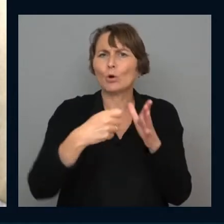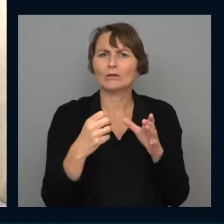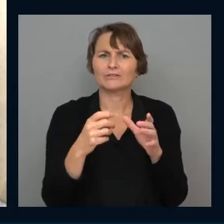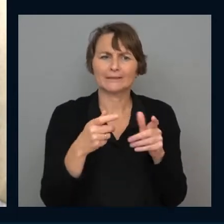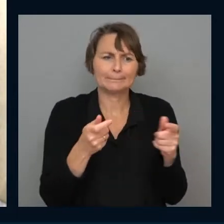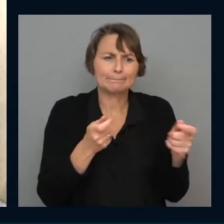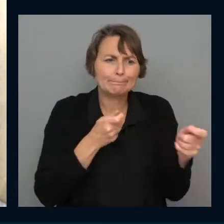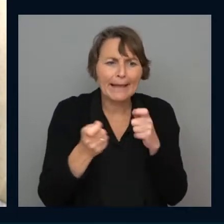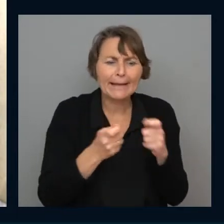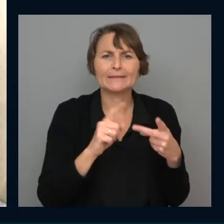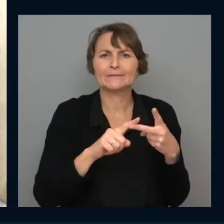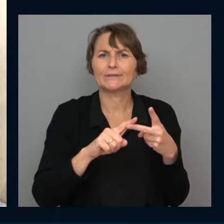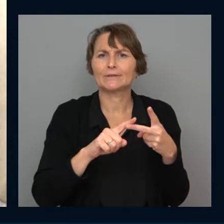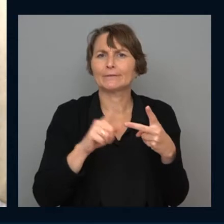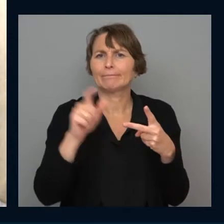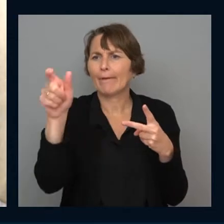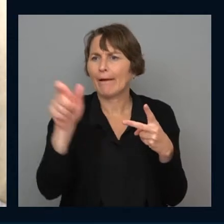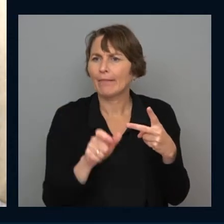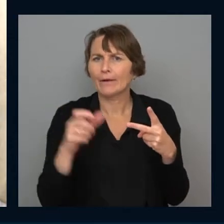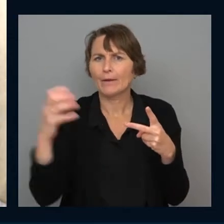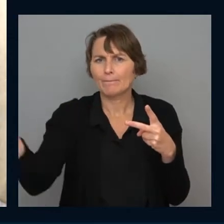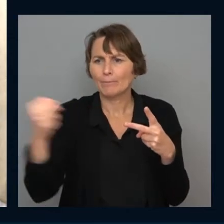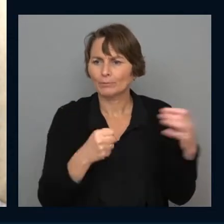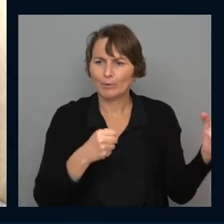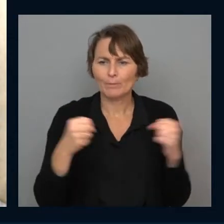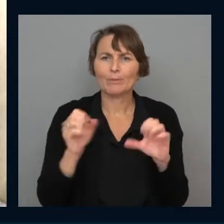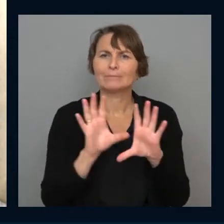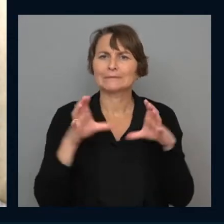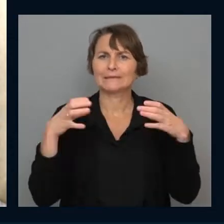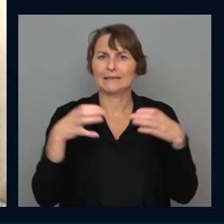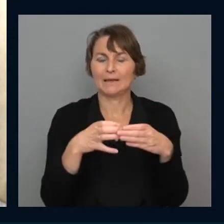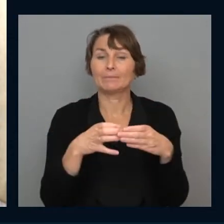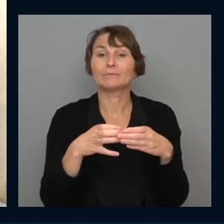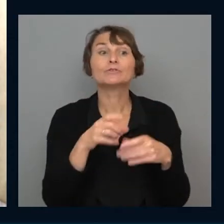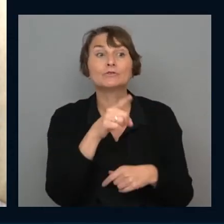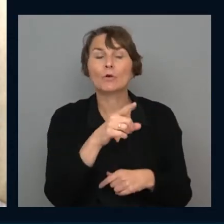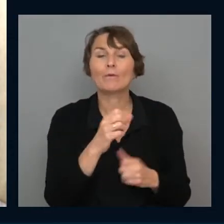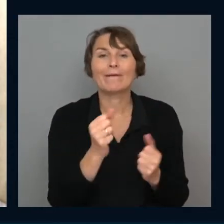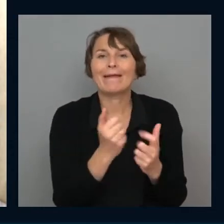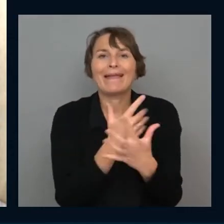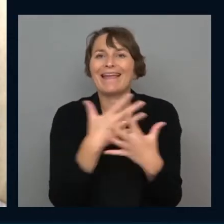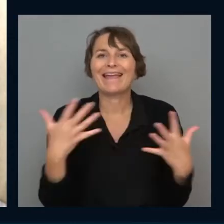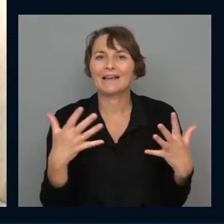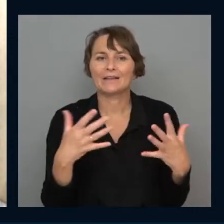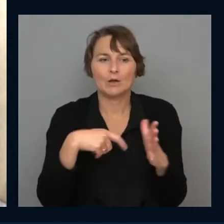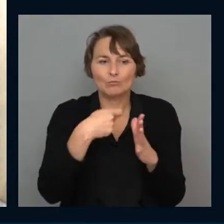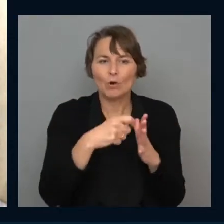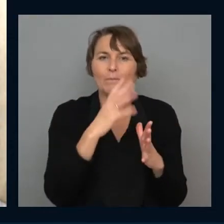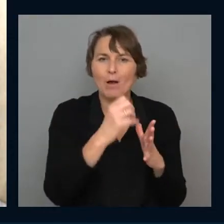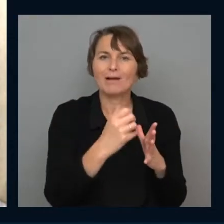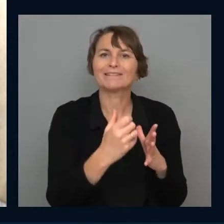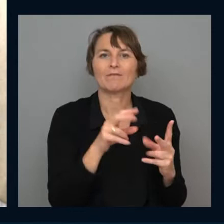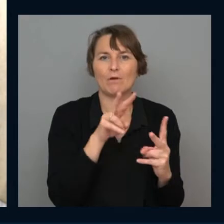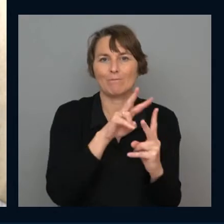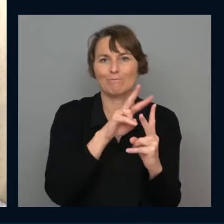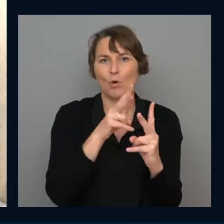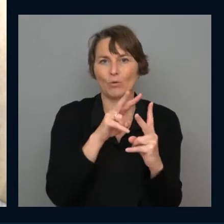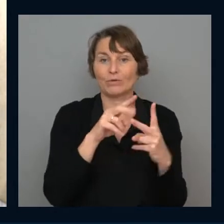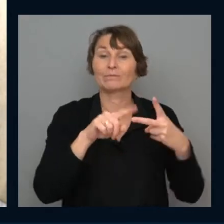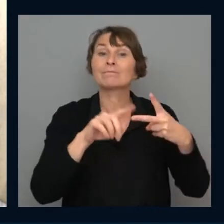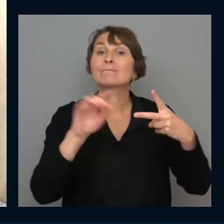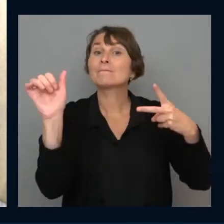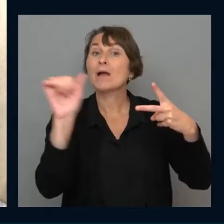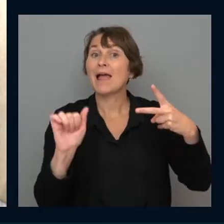visibility of things like Azure boards that's built into Azure DevOps is critical for every project. So we use Azure boards, but we may